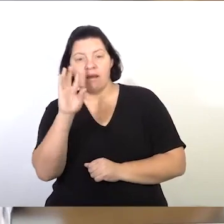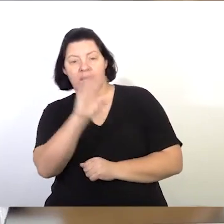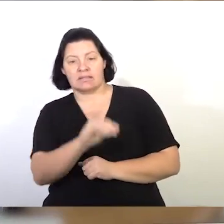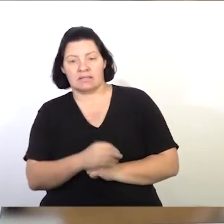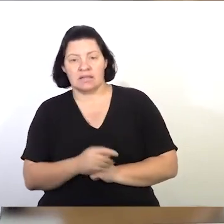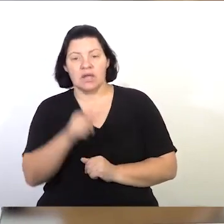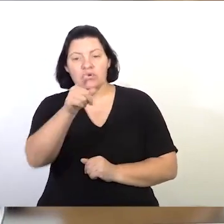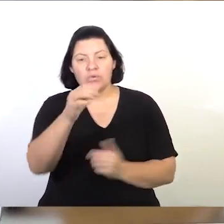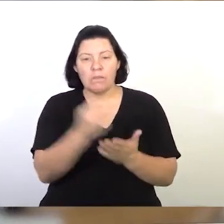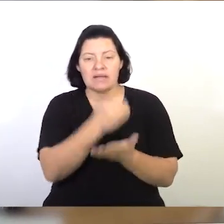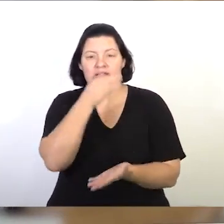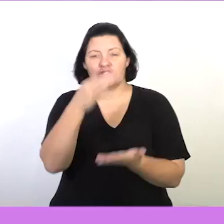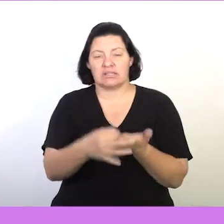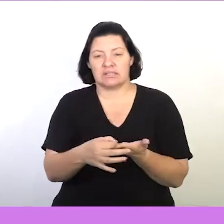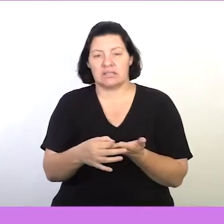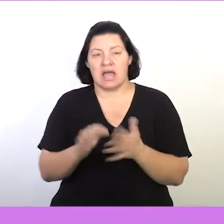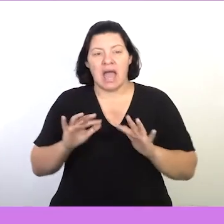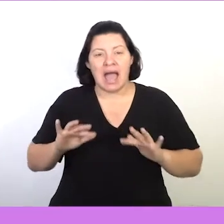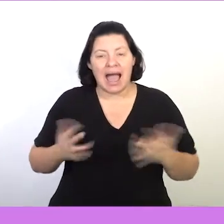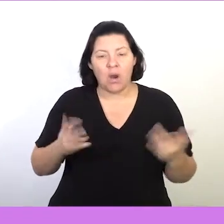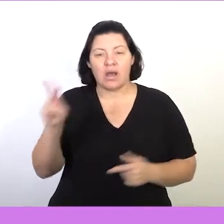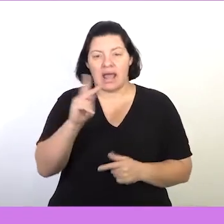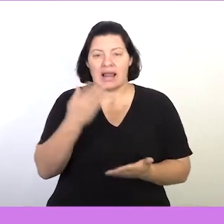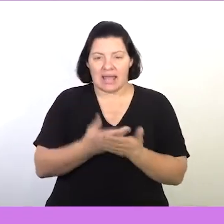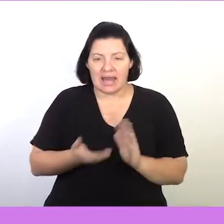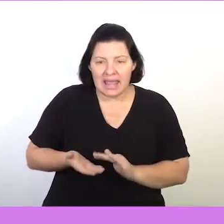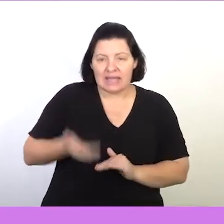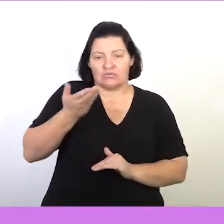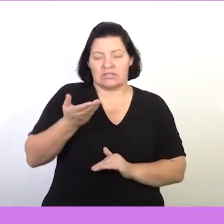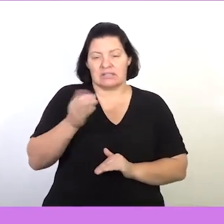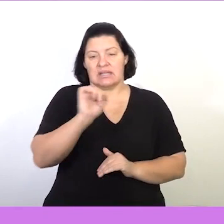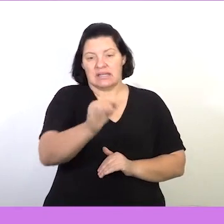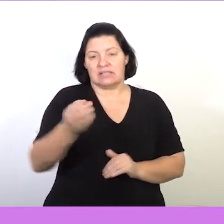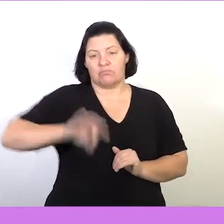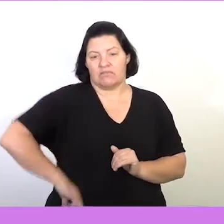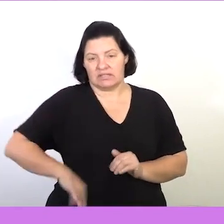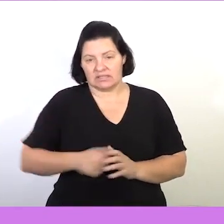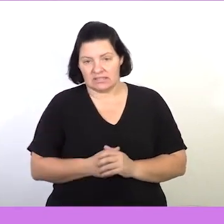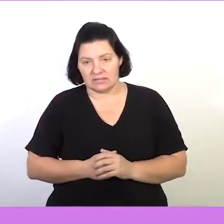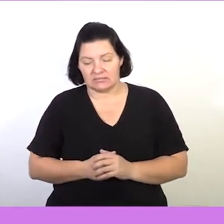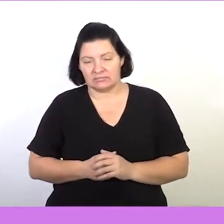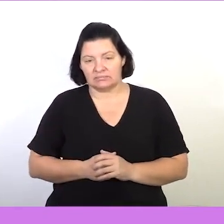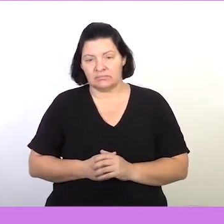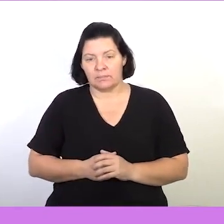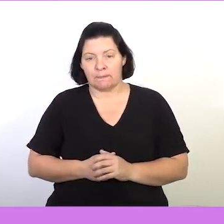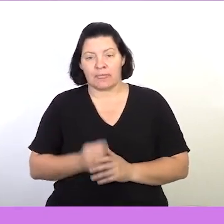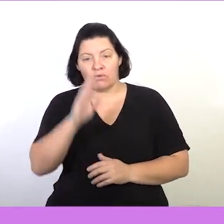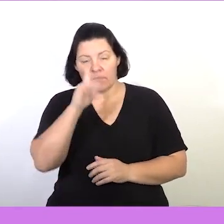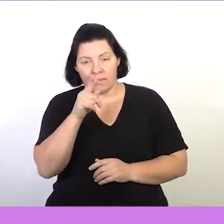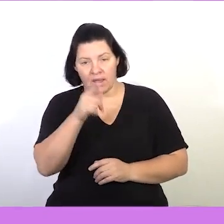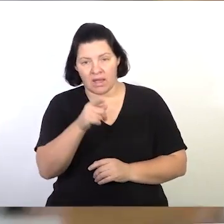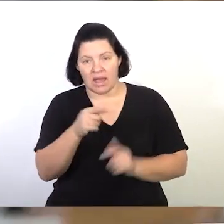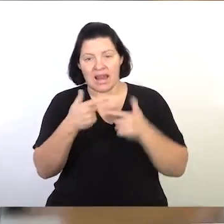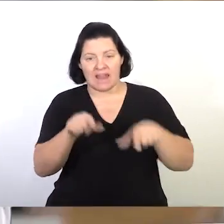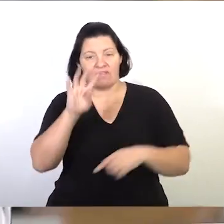Here we are asking for you to suggest a way in which Kyle could increase his profits. All right, so